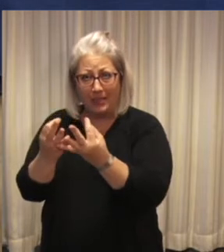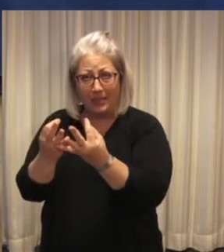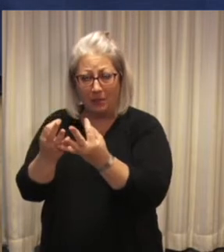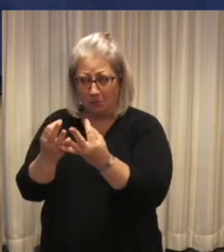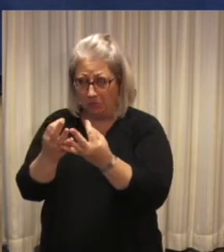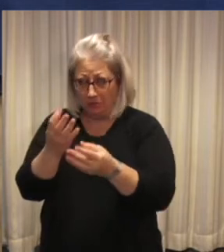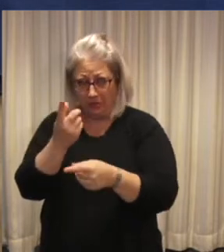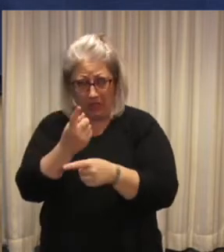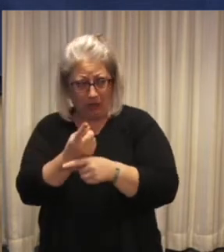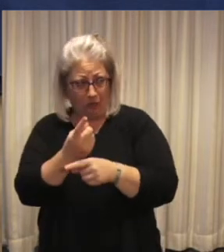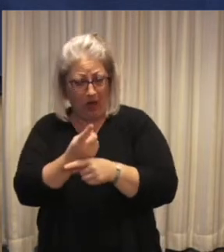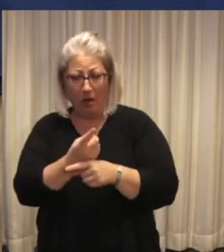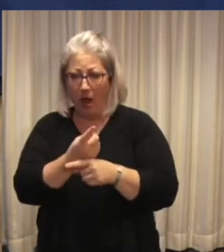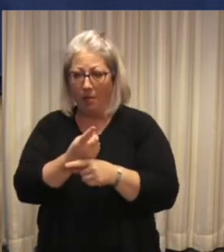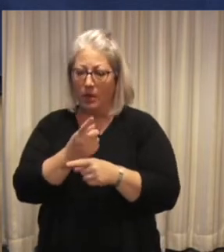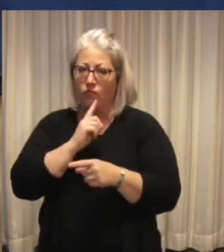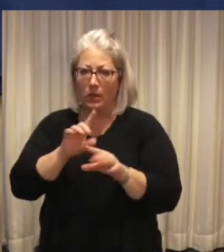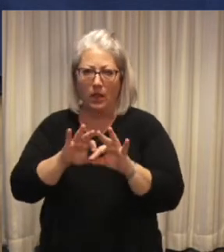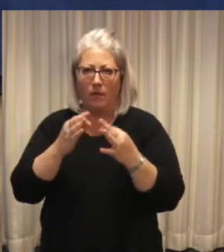pressure families are under right now.